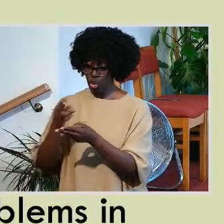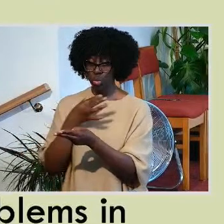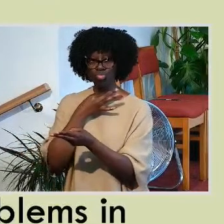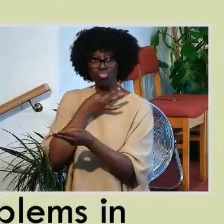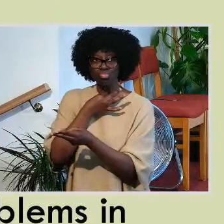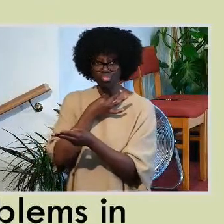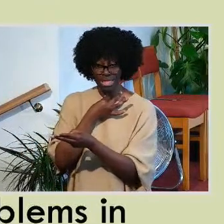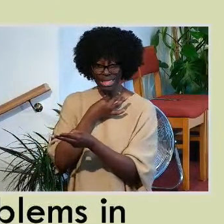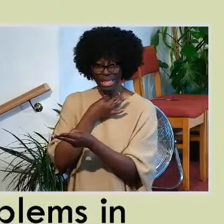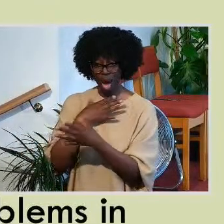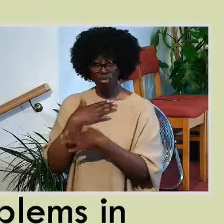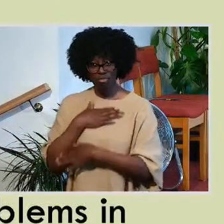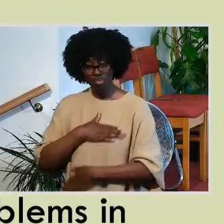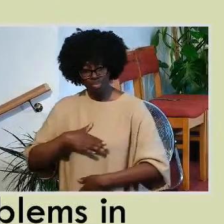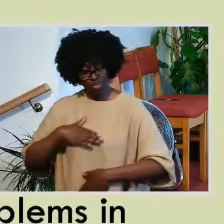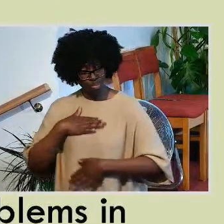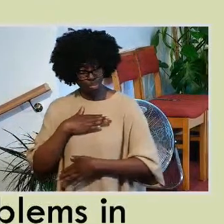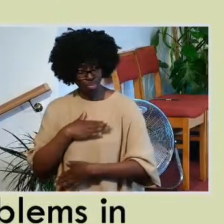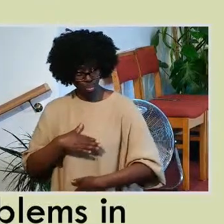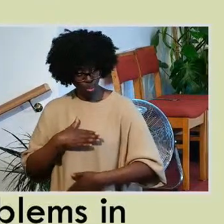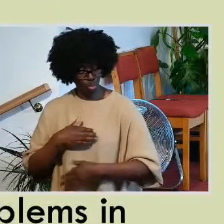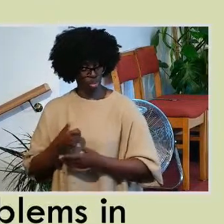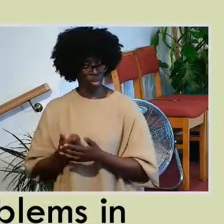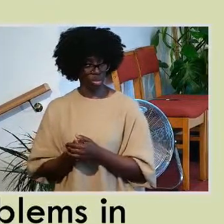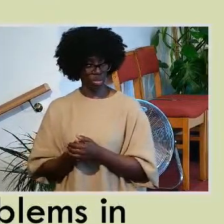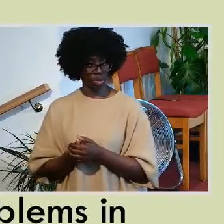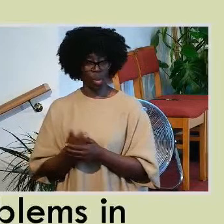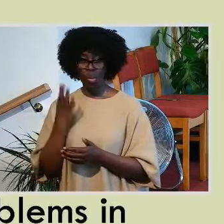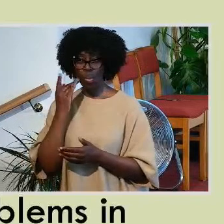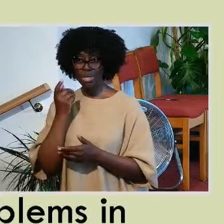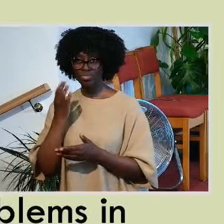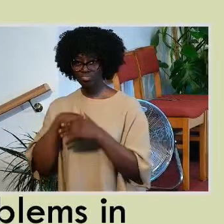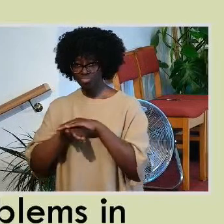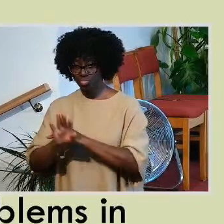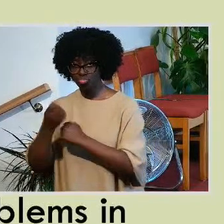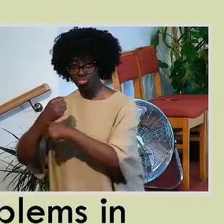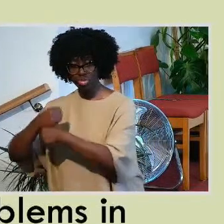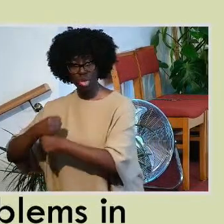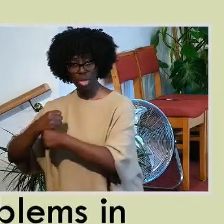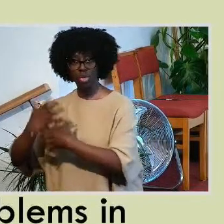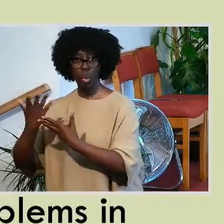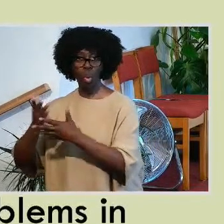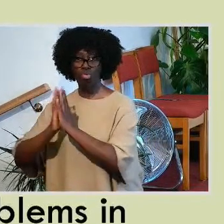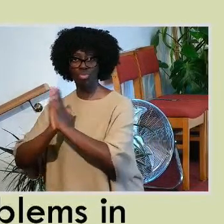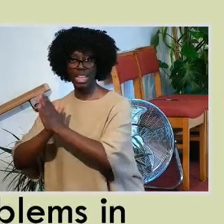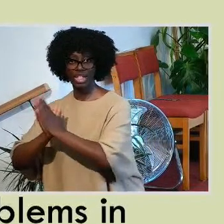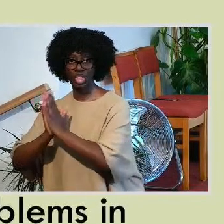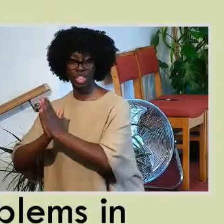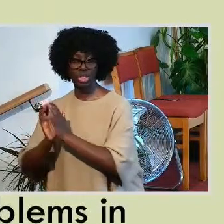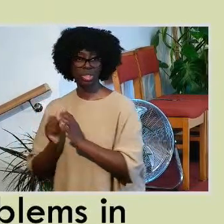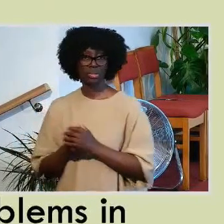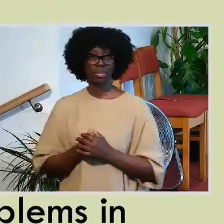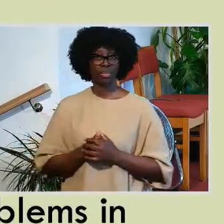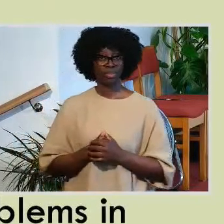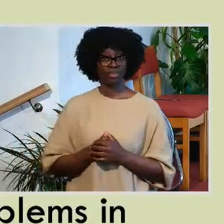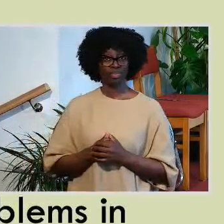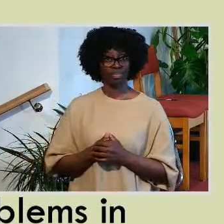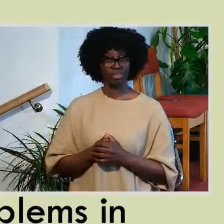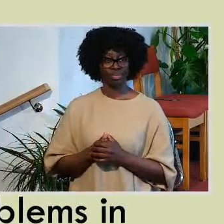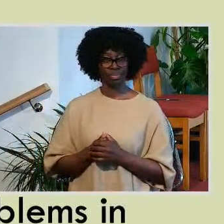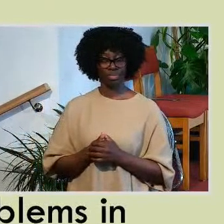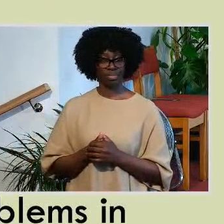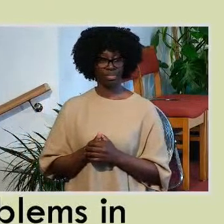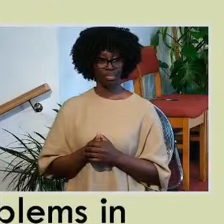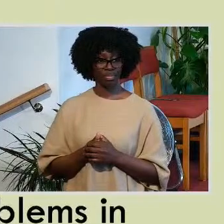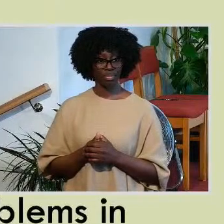or a religious community, and also reduced mortality. So that's just general death rate as well. But definitely our